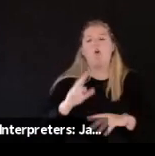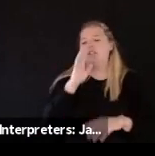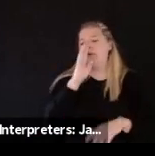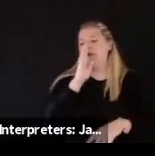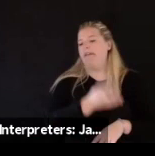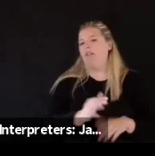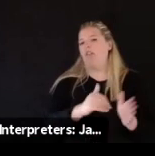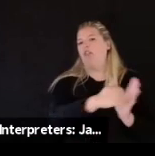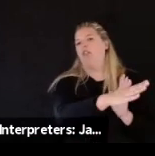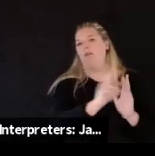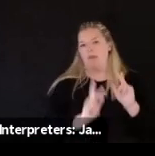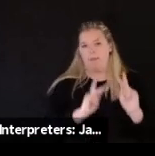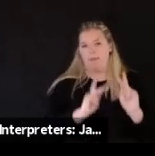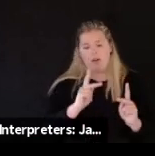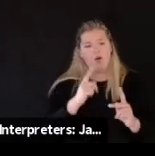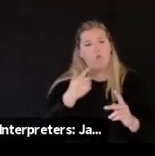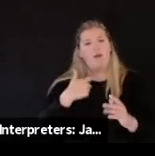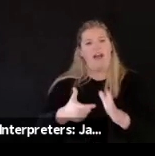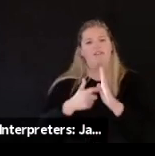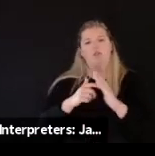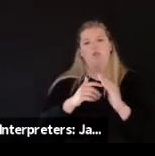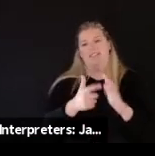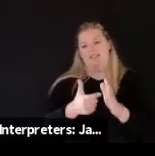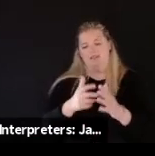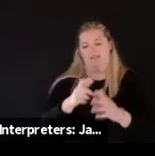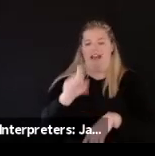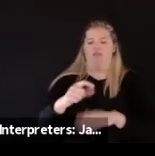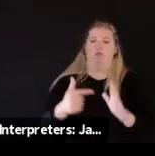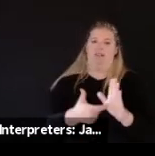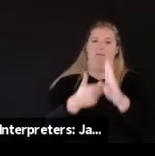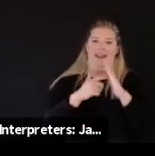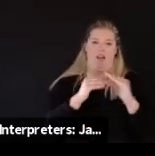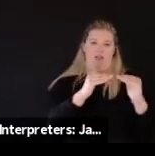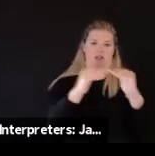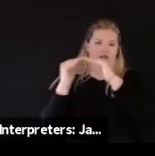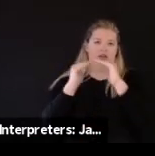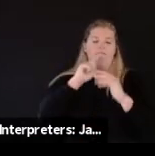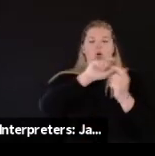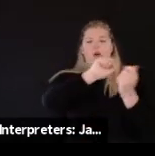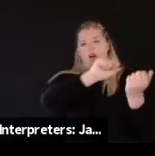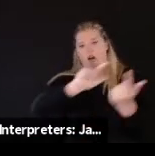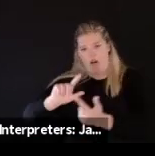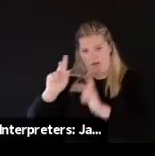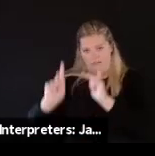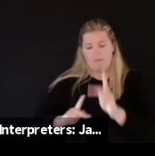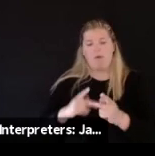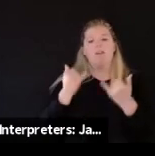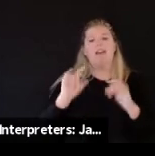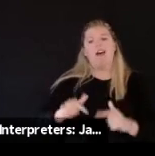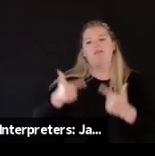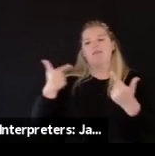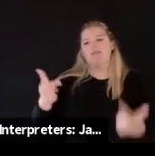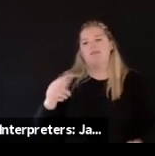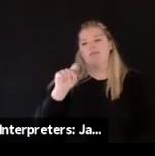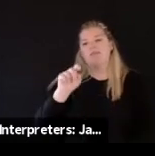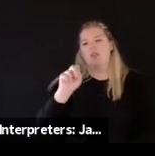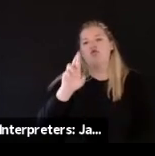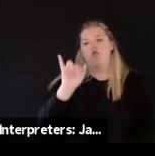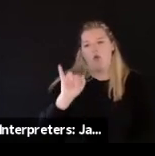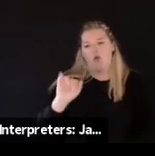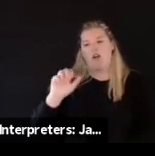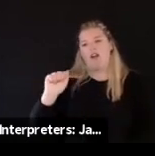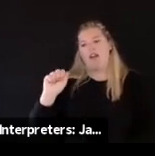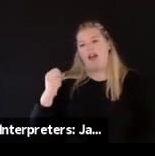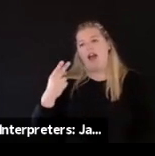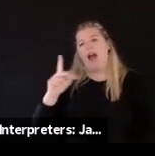demand justice, healing, and equity. And with that, I will now turn the time back over to you, Tori and Ashley. And again, thank each and every